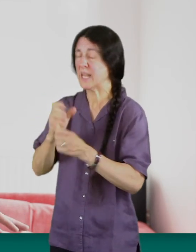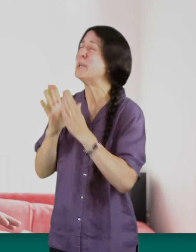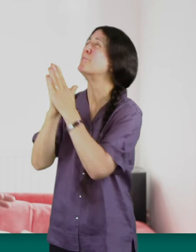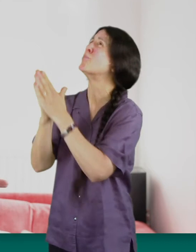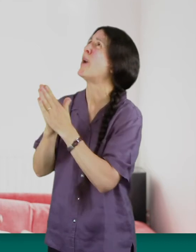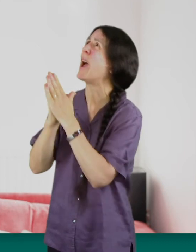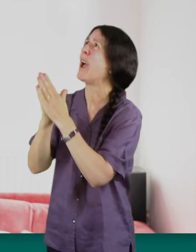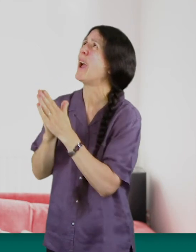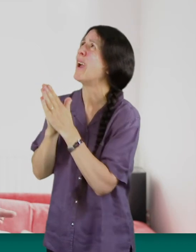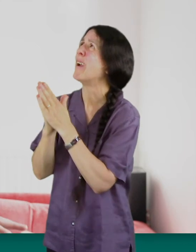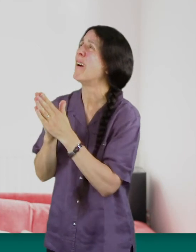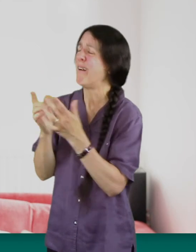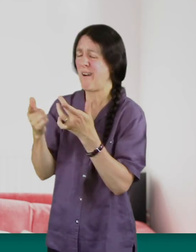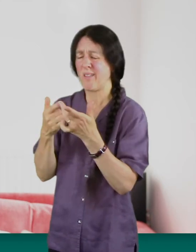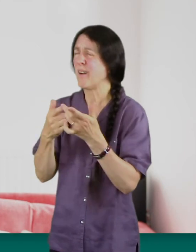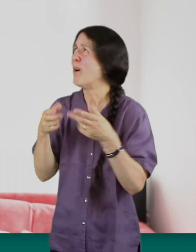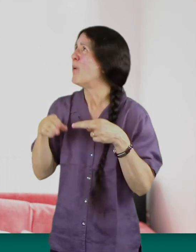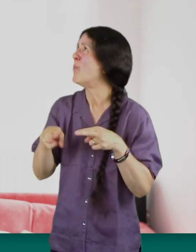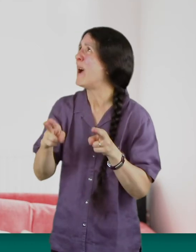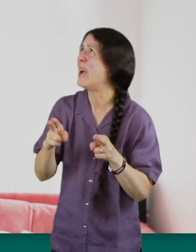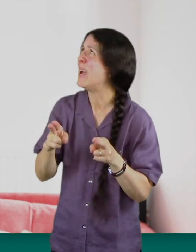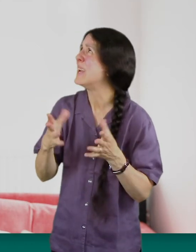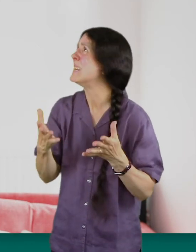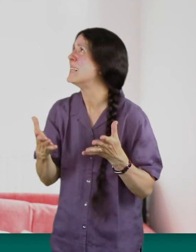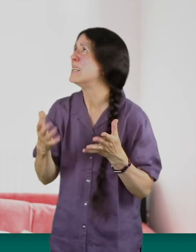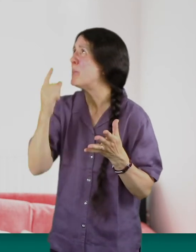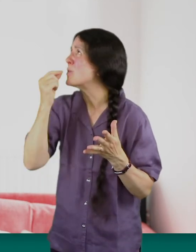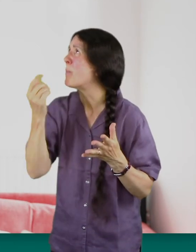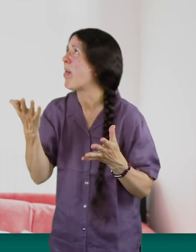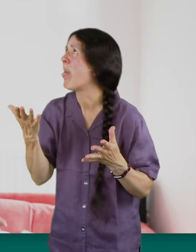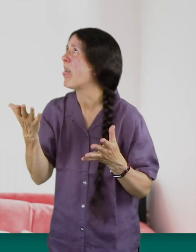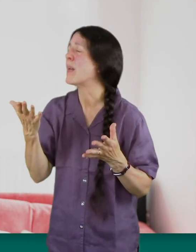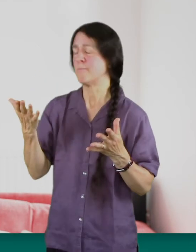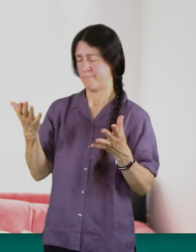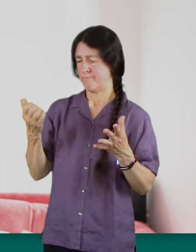he says, "Not my will, but yours, God."